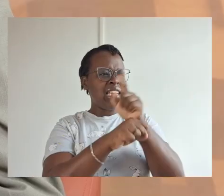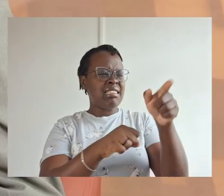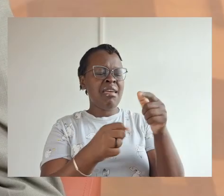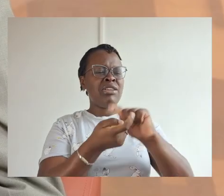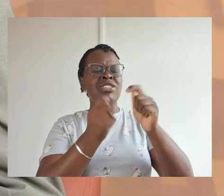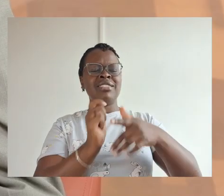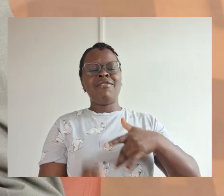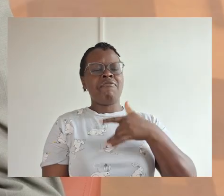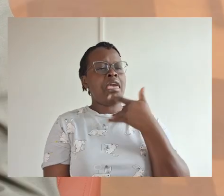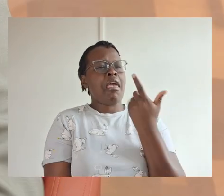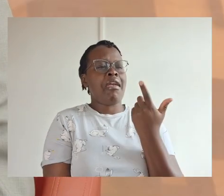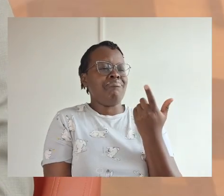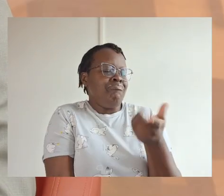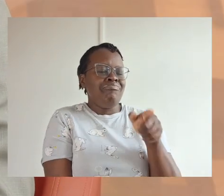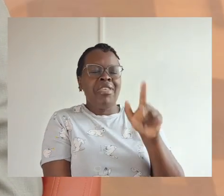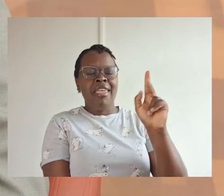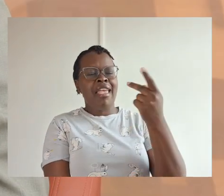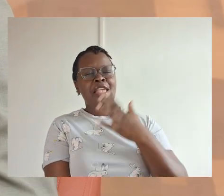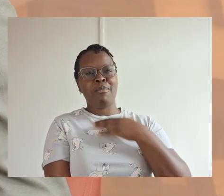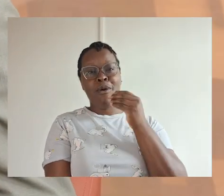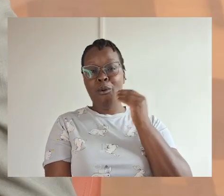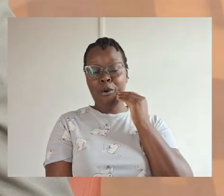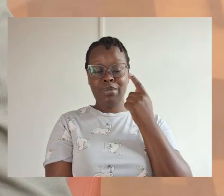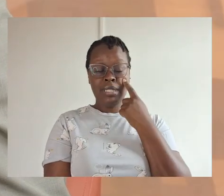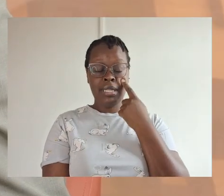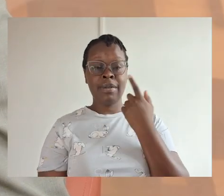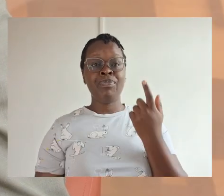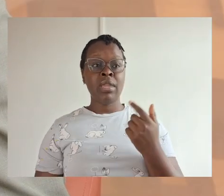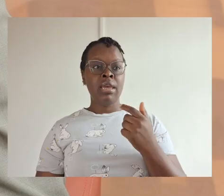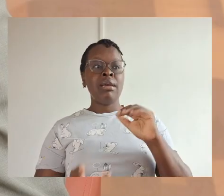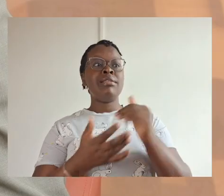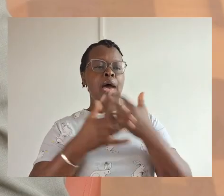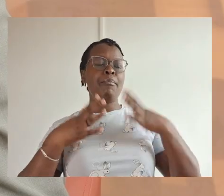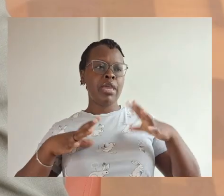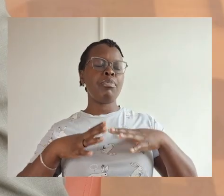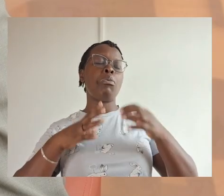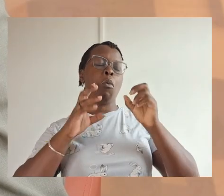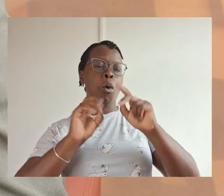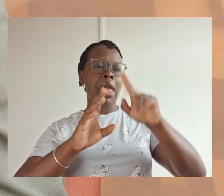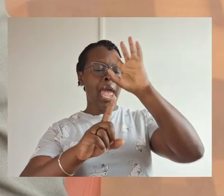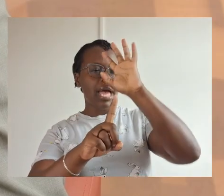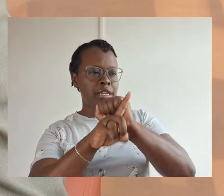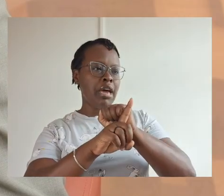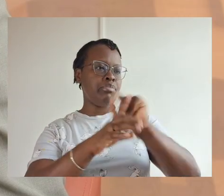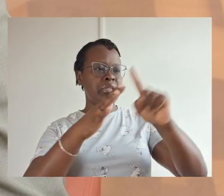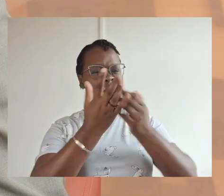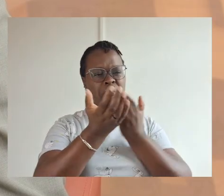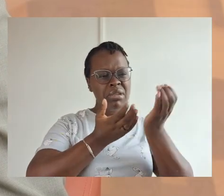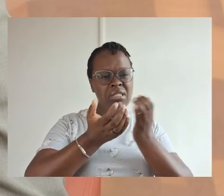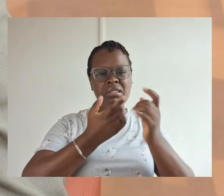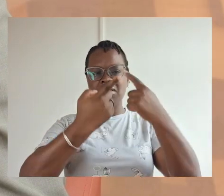who just wait handouts or like humanitarian funding. There are people who are resilient, there are people who are doing things. There are